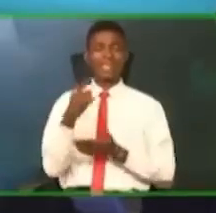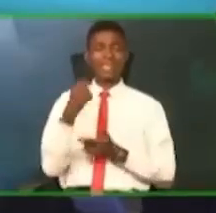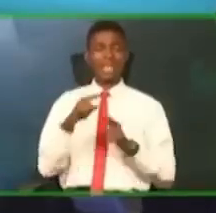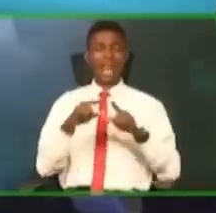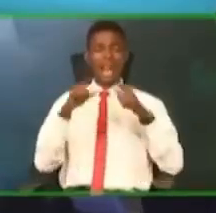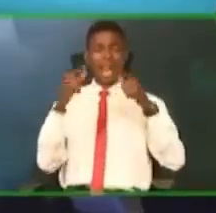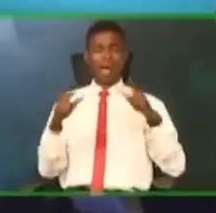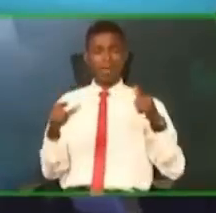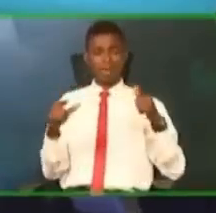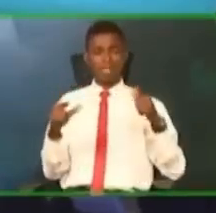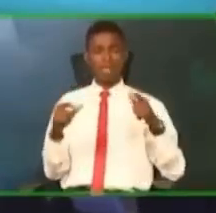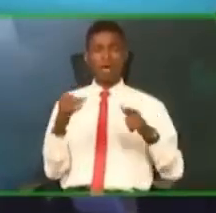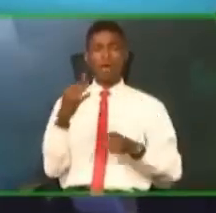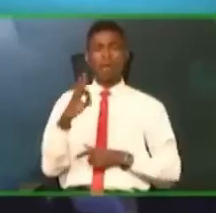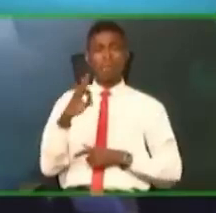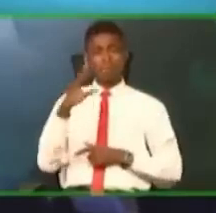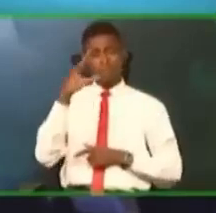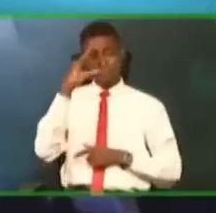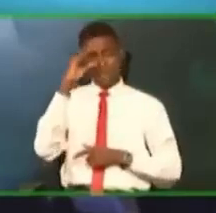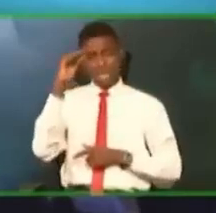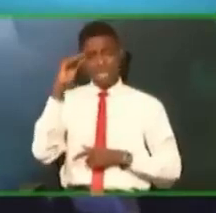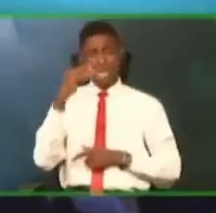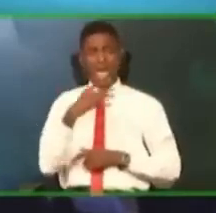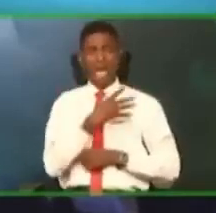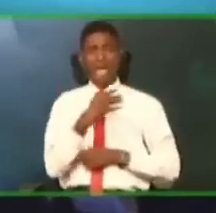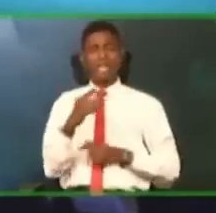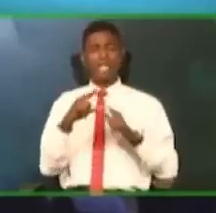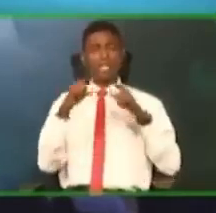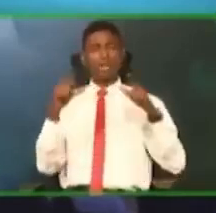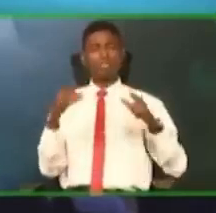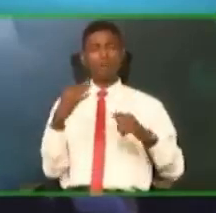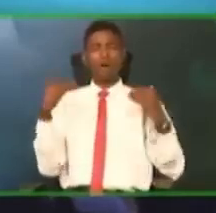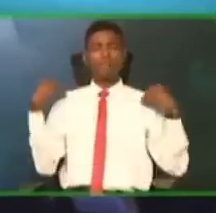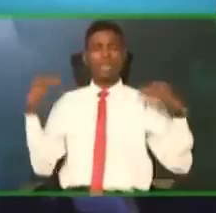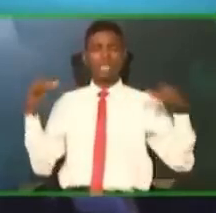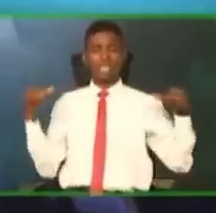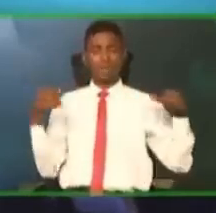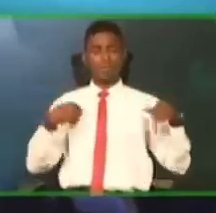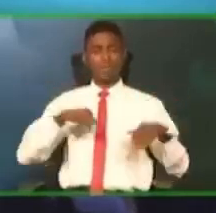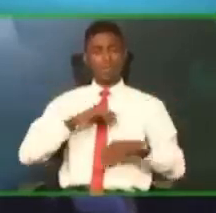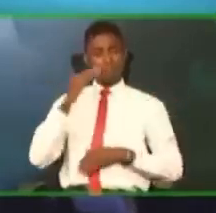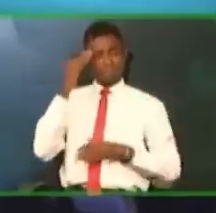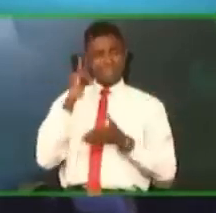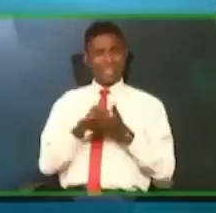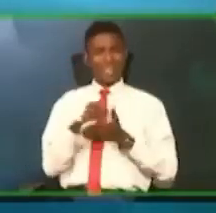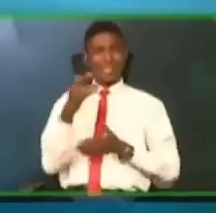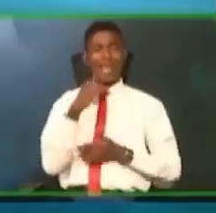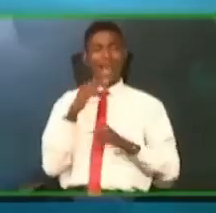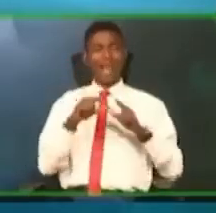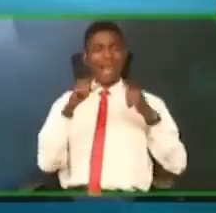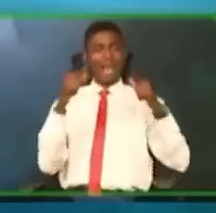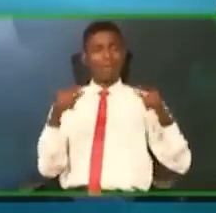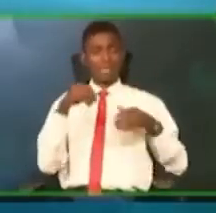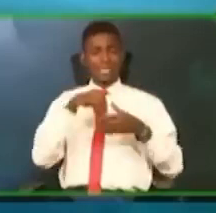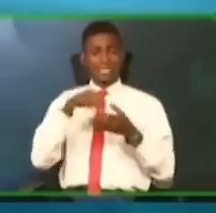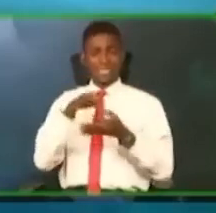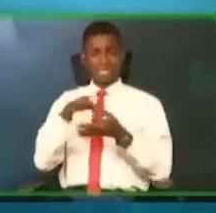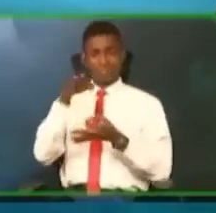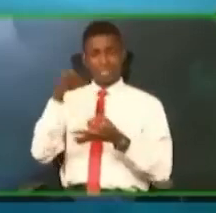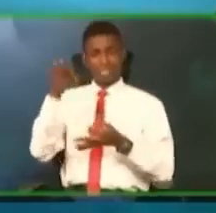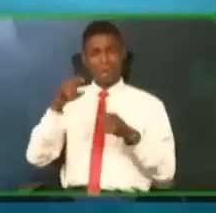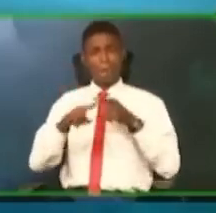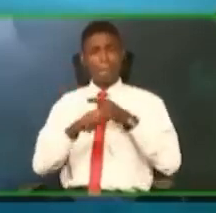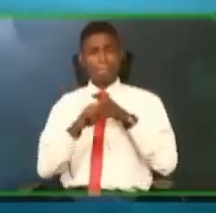or tongues of men and tongues of angels. So we know that there are languages even in the realm of the spirit. But I guarantee you